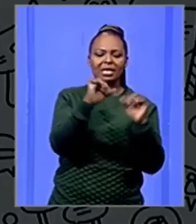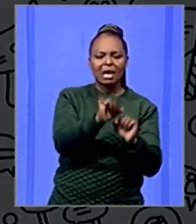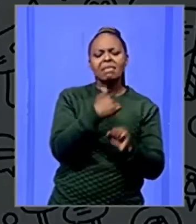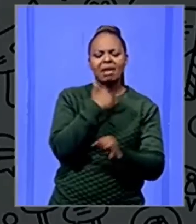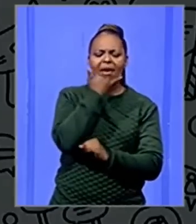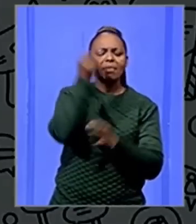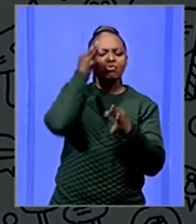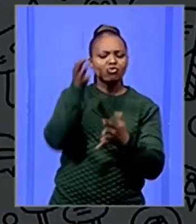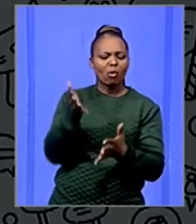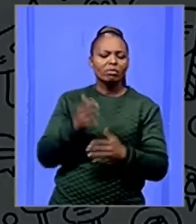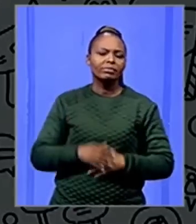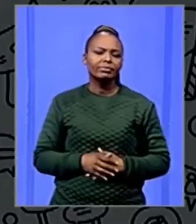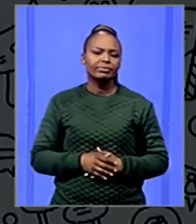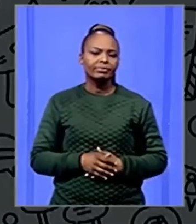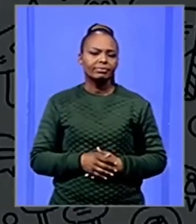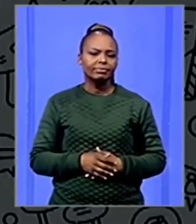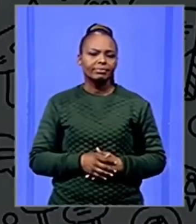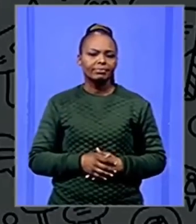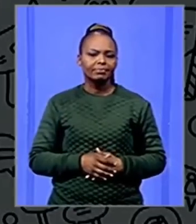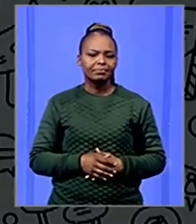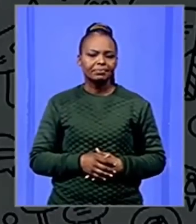thata.